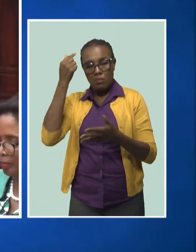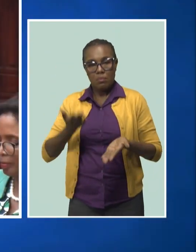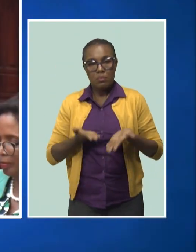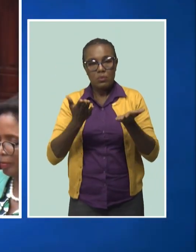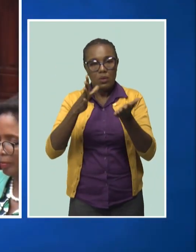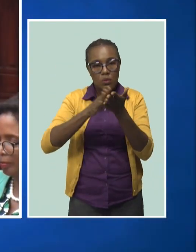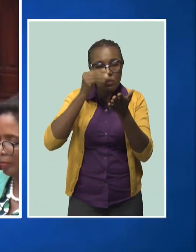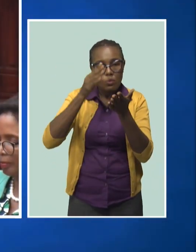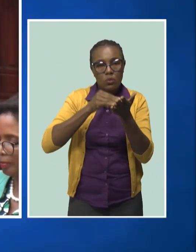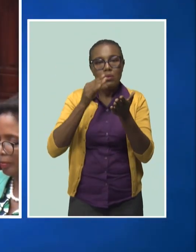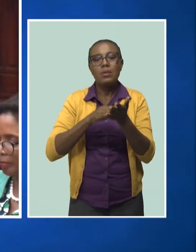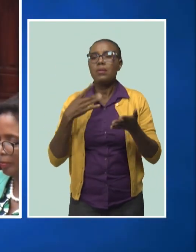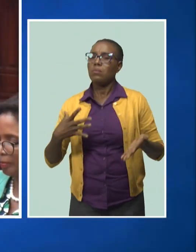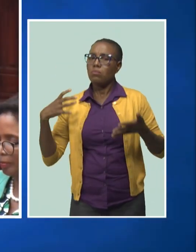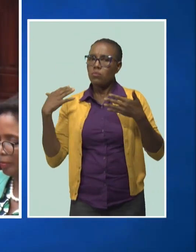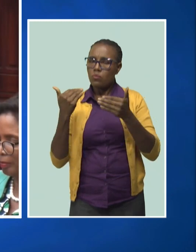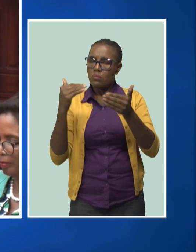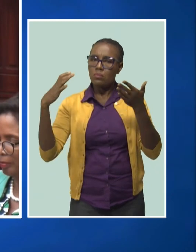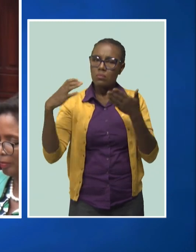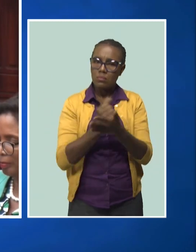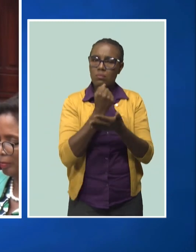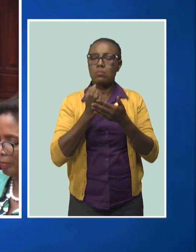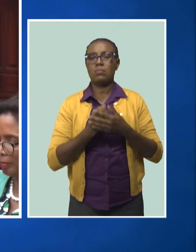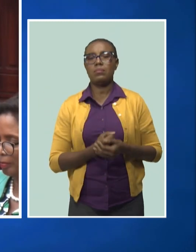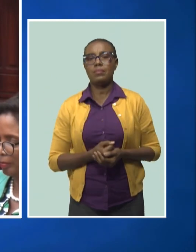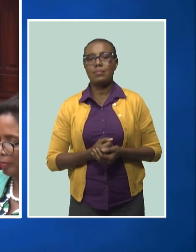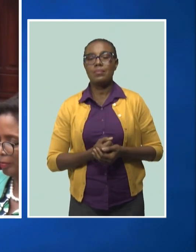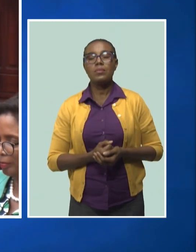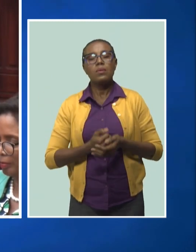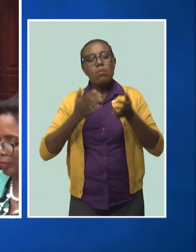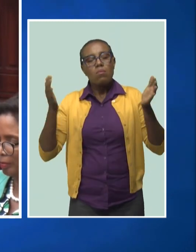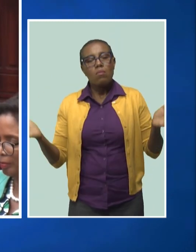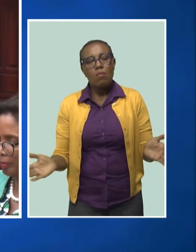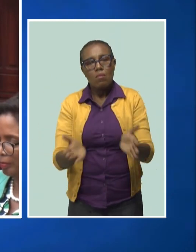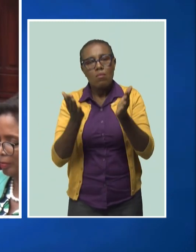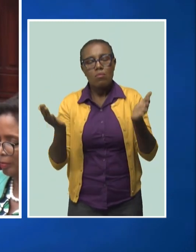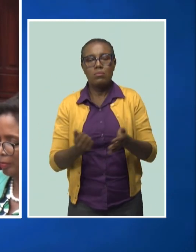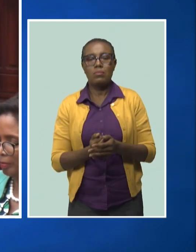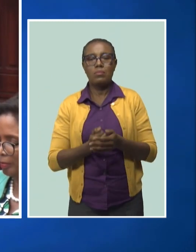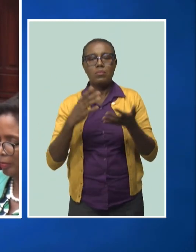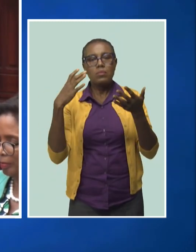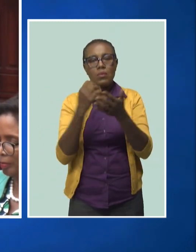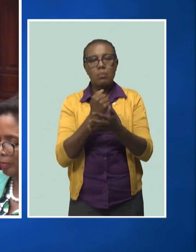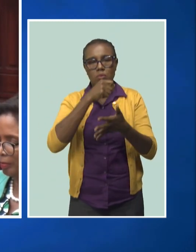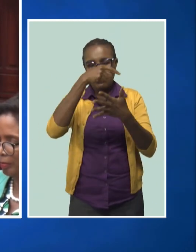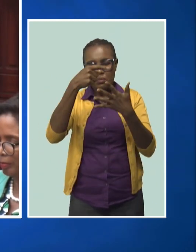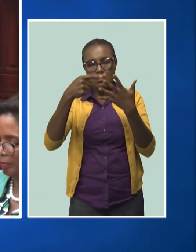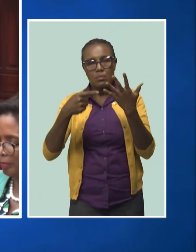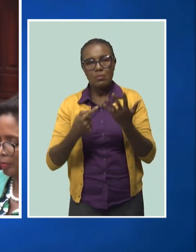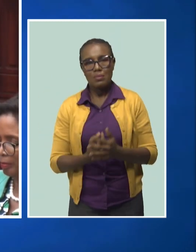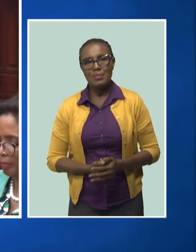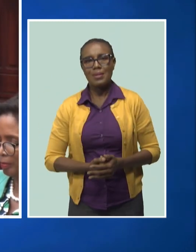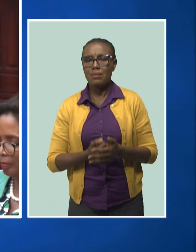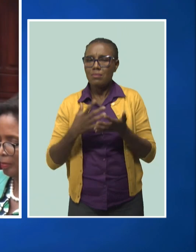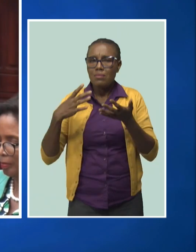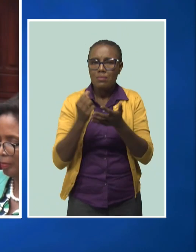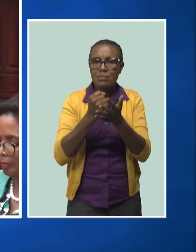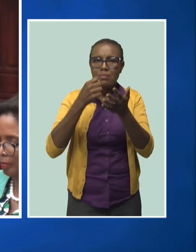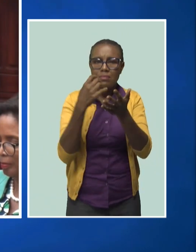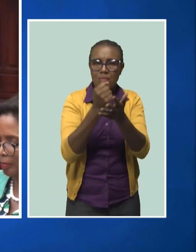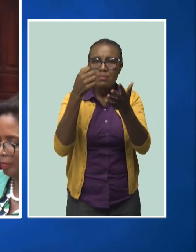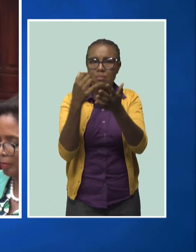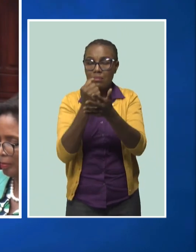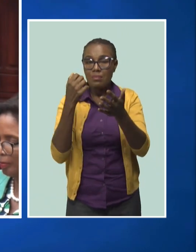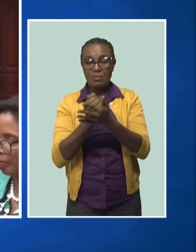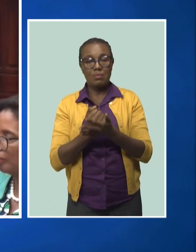I want to urge Barbadians as well to take advantage of the opportunities that present themselves. Never before has